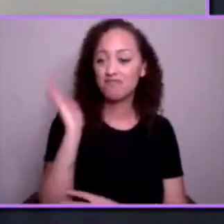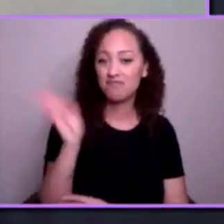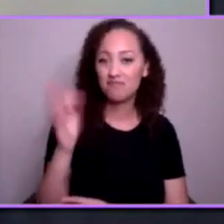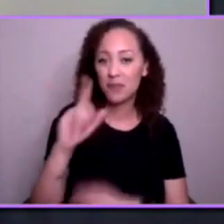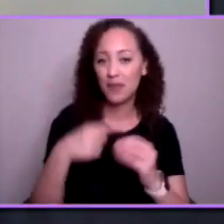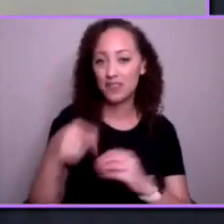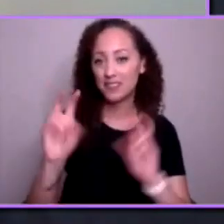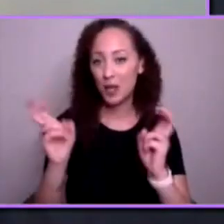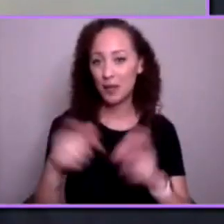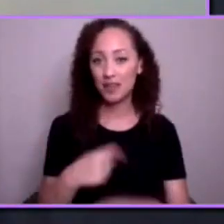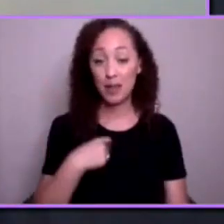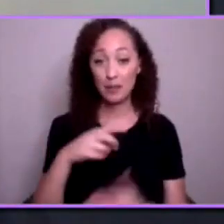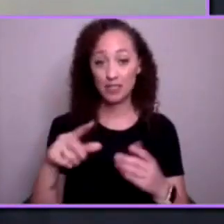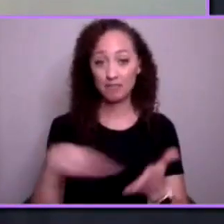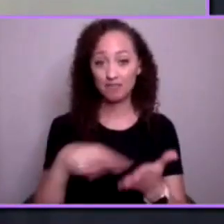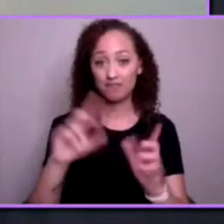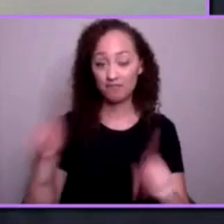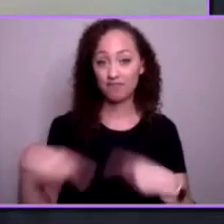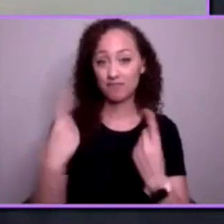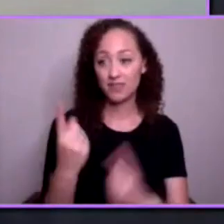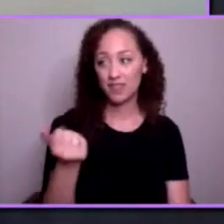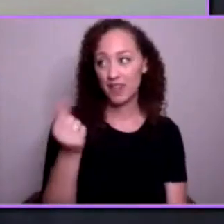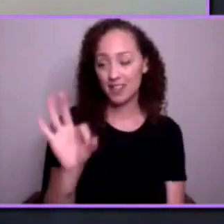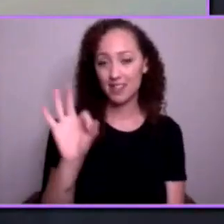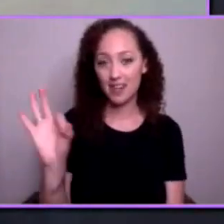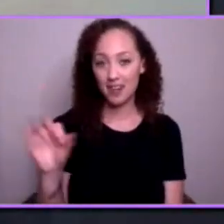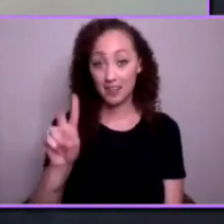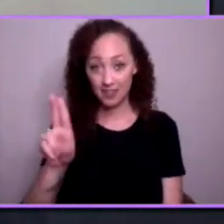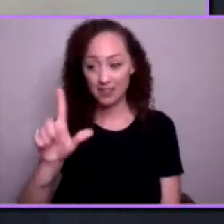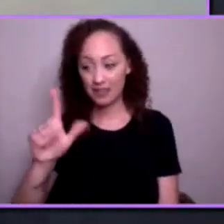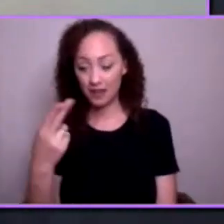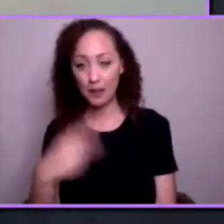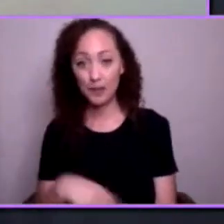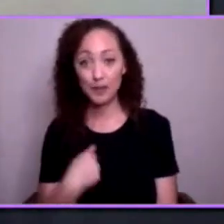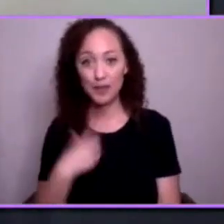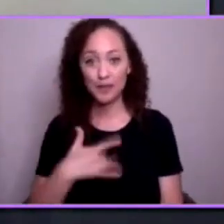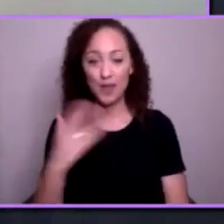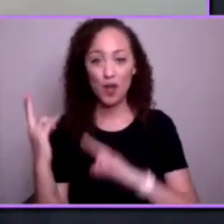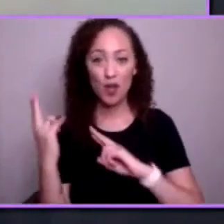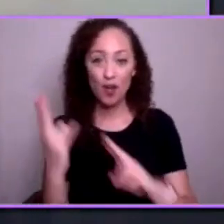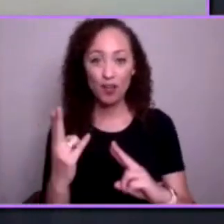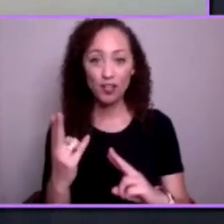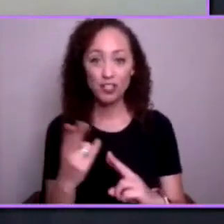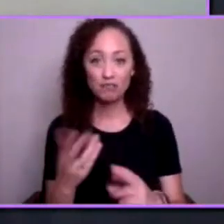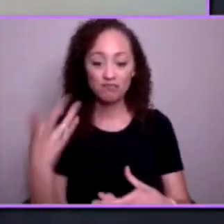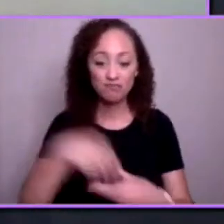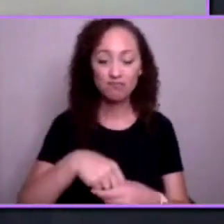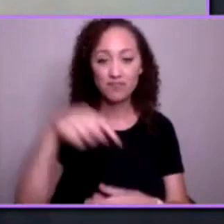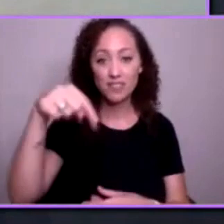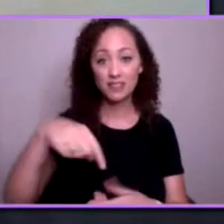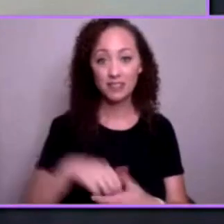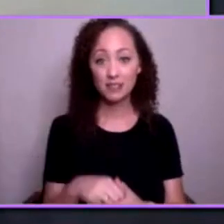I do have that connection to the community. So it's really, I feel honored to be here. And the couple of things I wanted to touch on